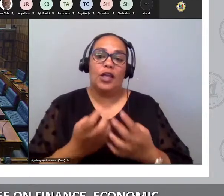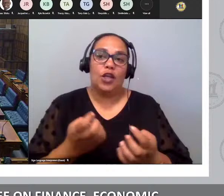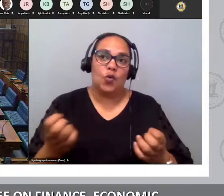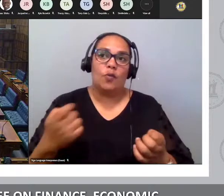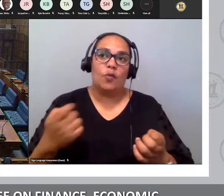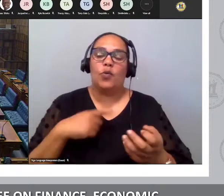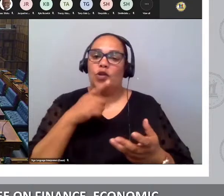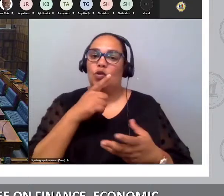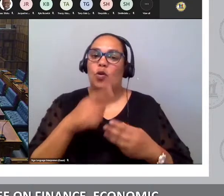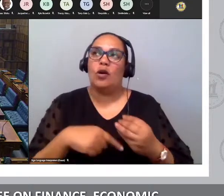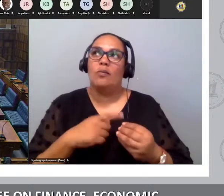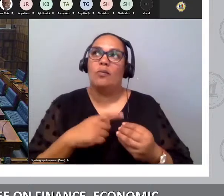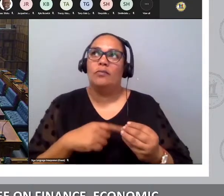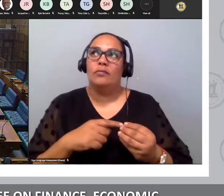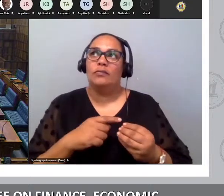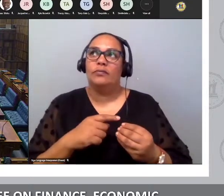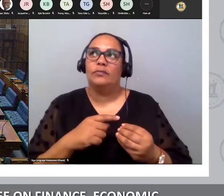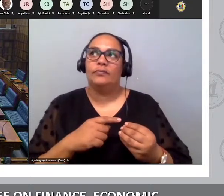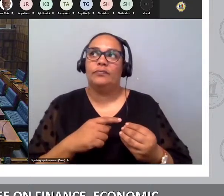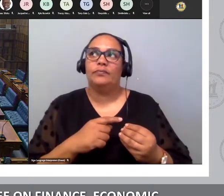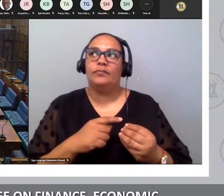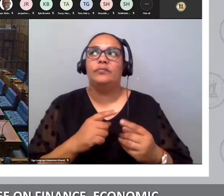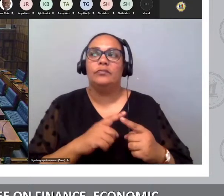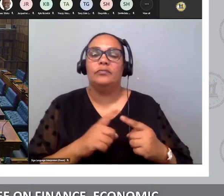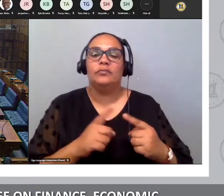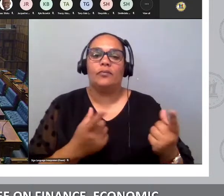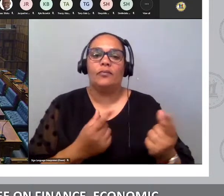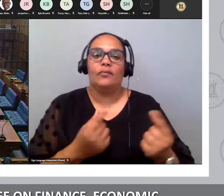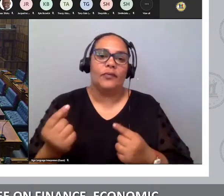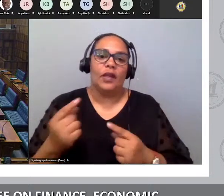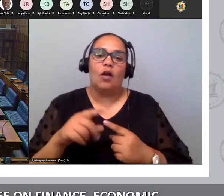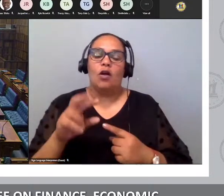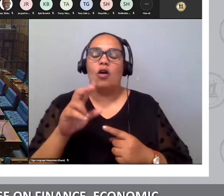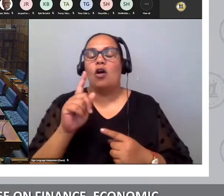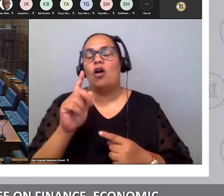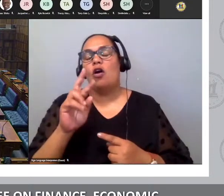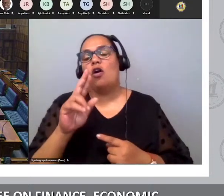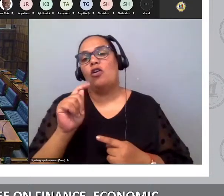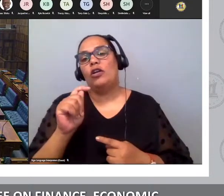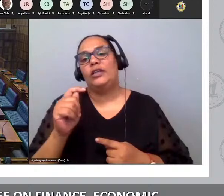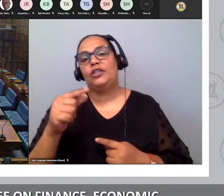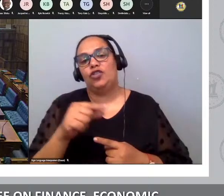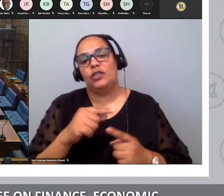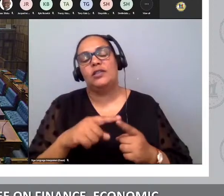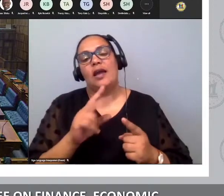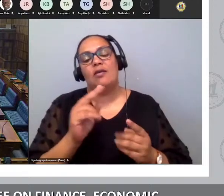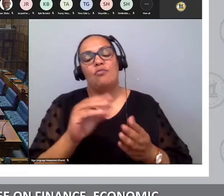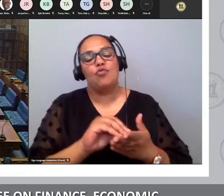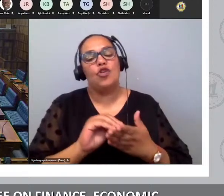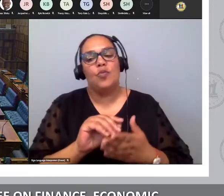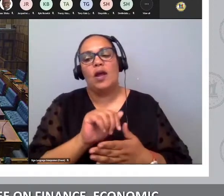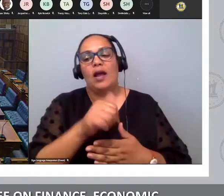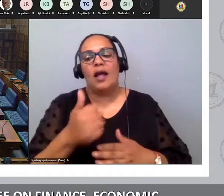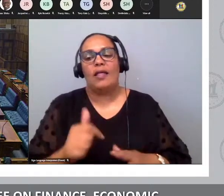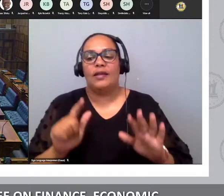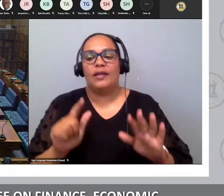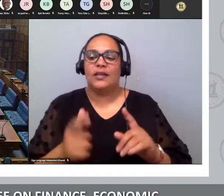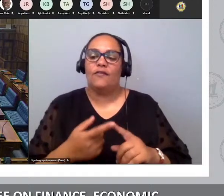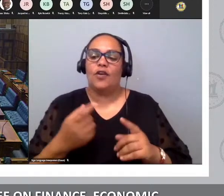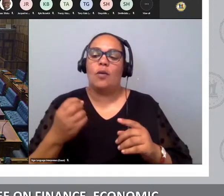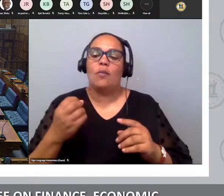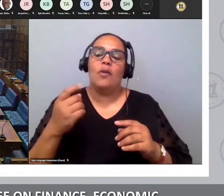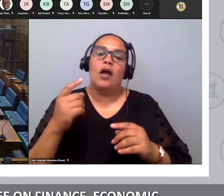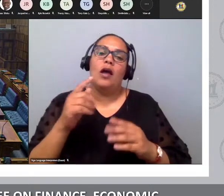we spoke it about it the the refurbishment of the rtgs and the bringing of the art of seven from Los